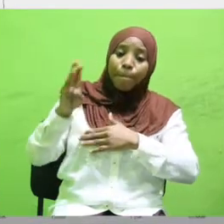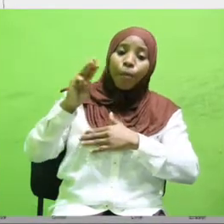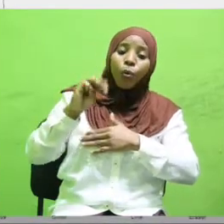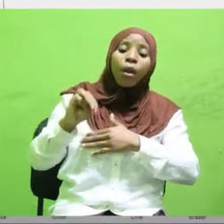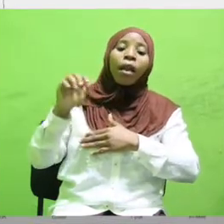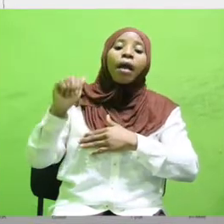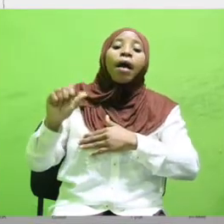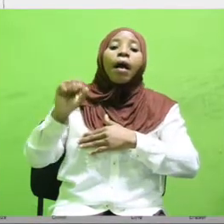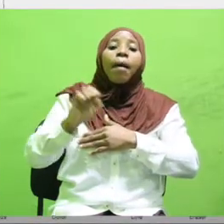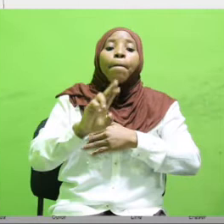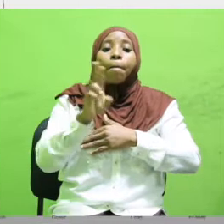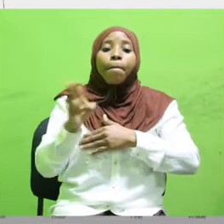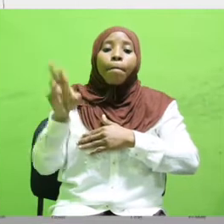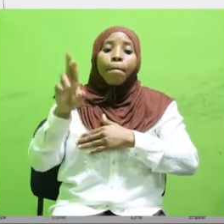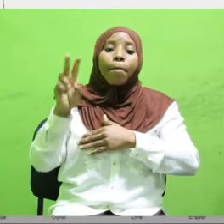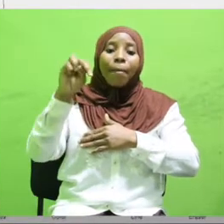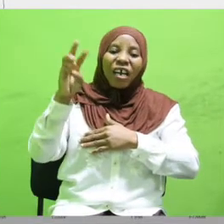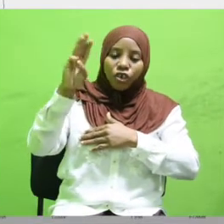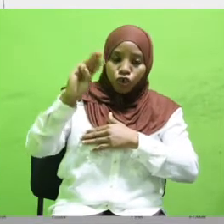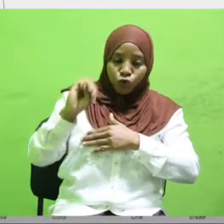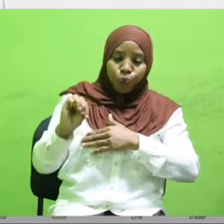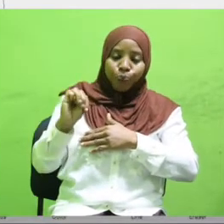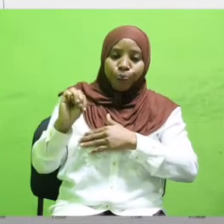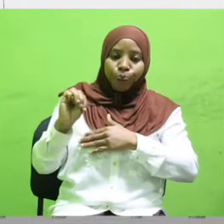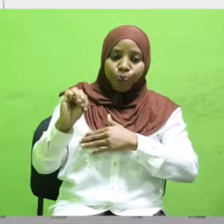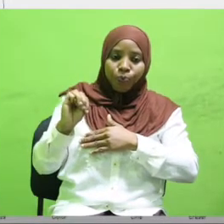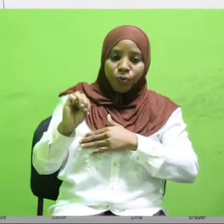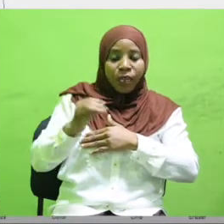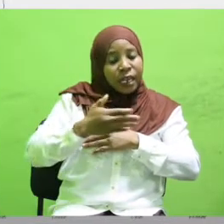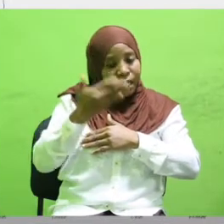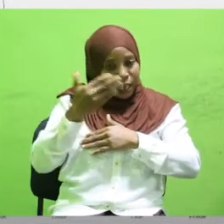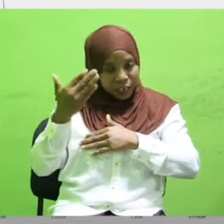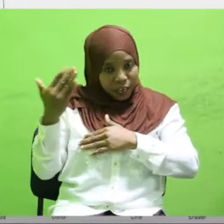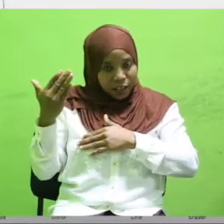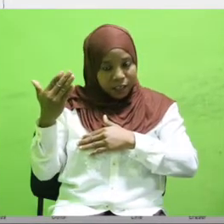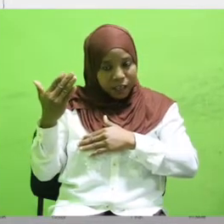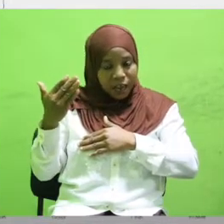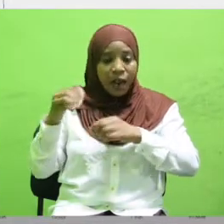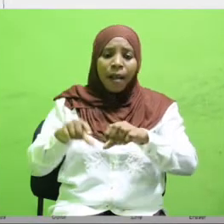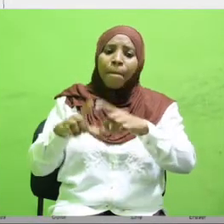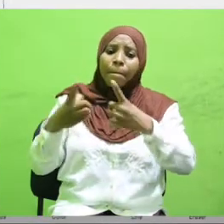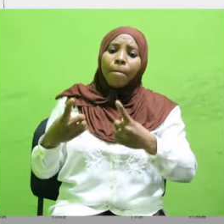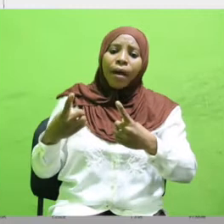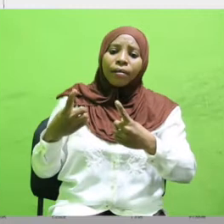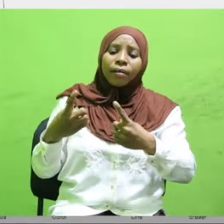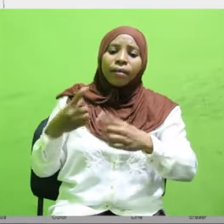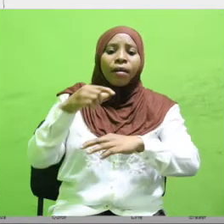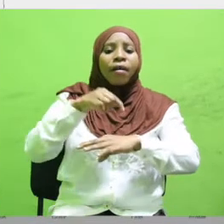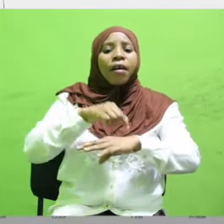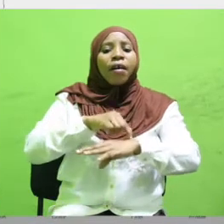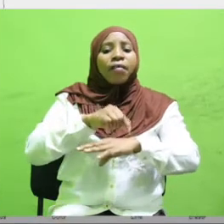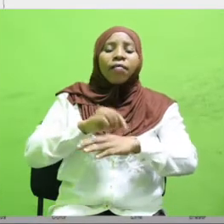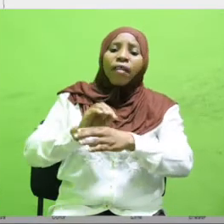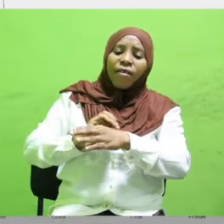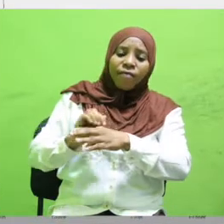and truffles and other fungi. But some fungi can be eaten